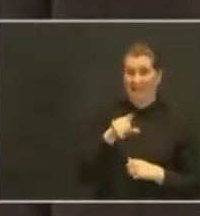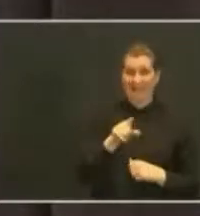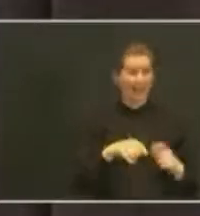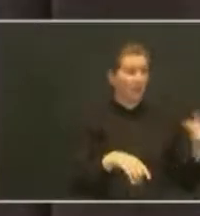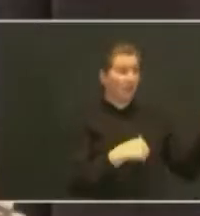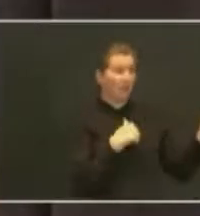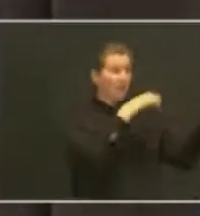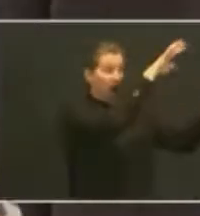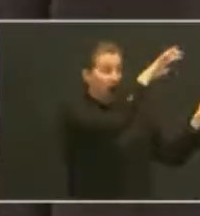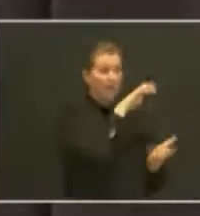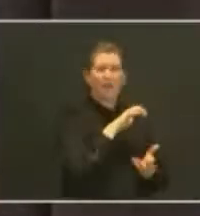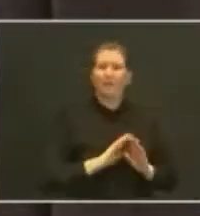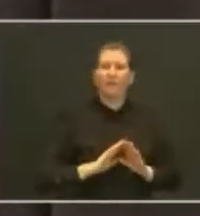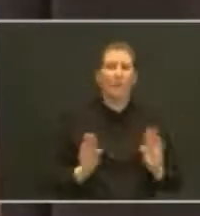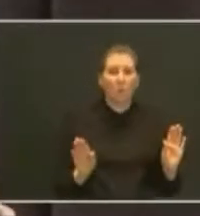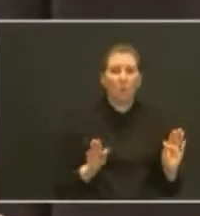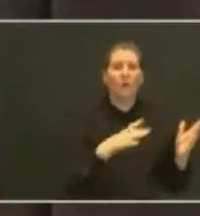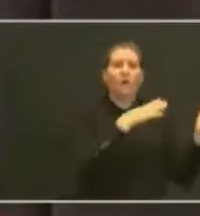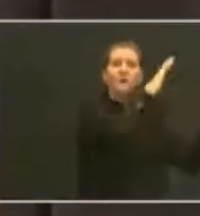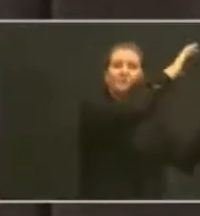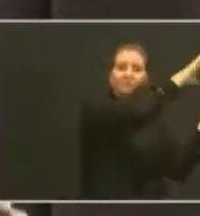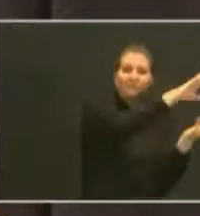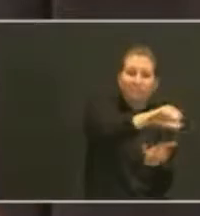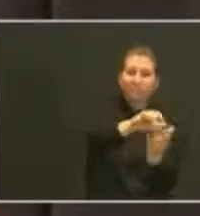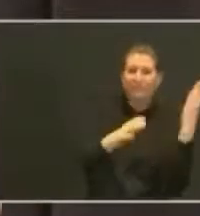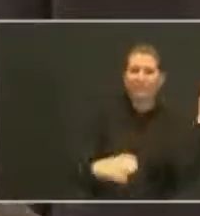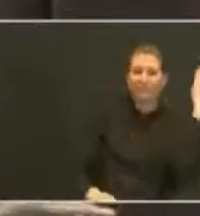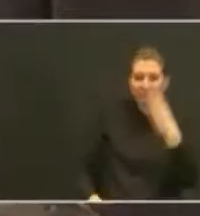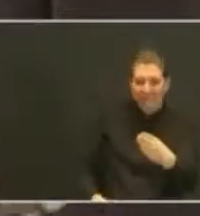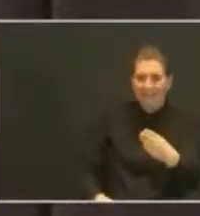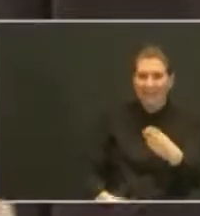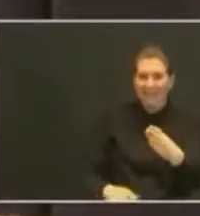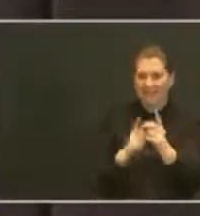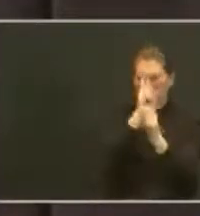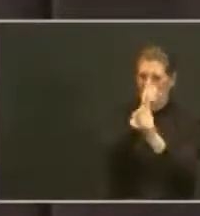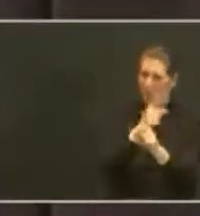or significantly minimize or decrease the